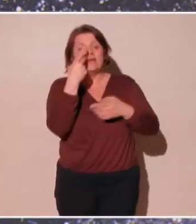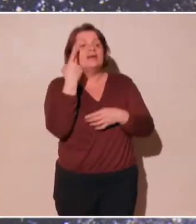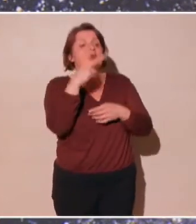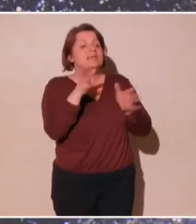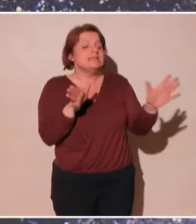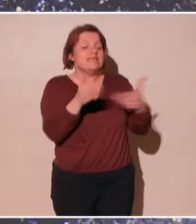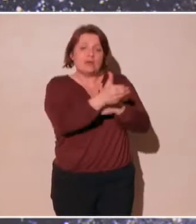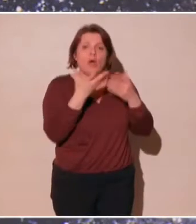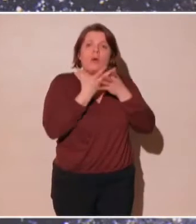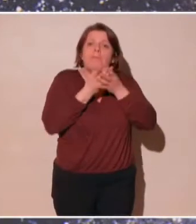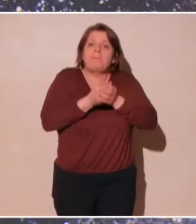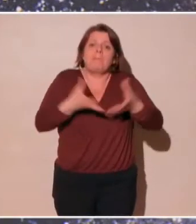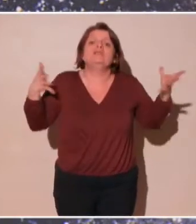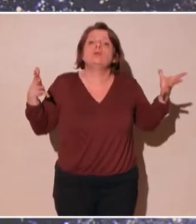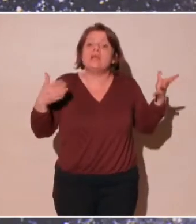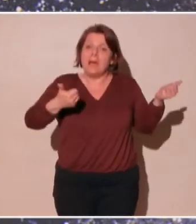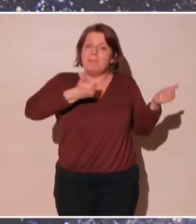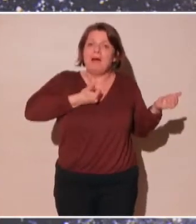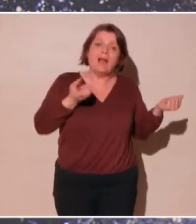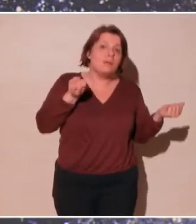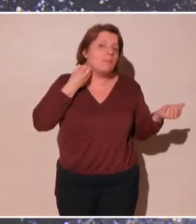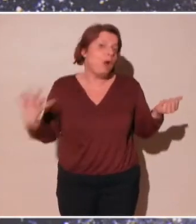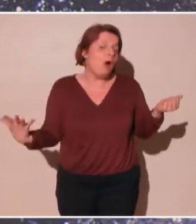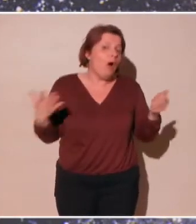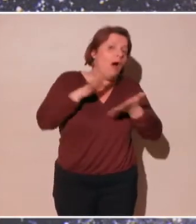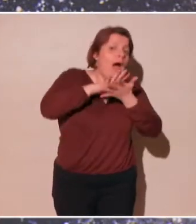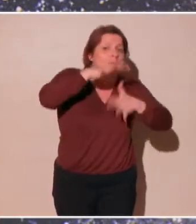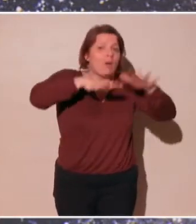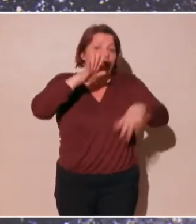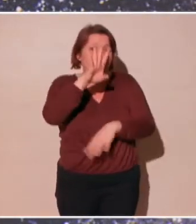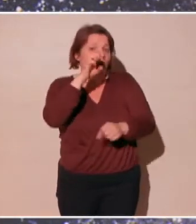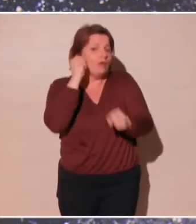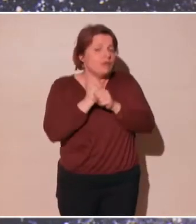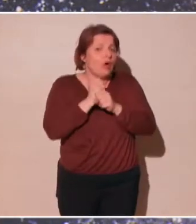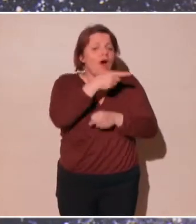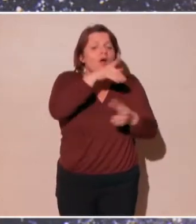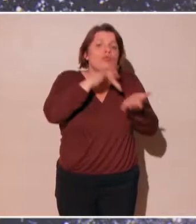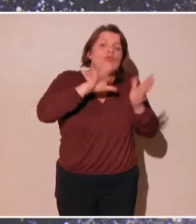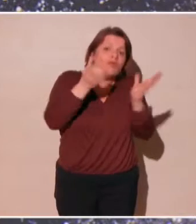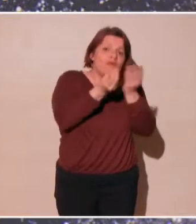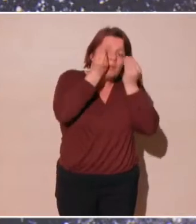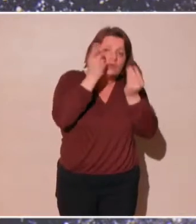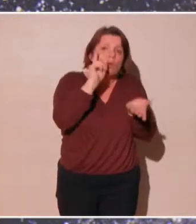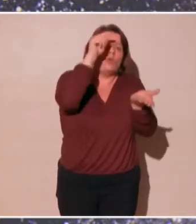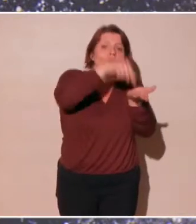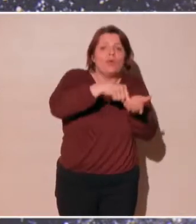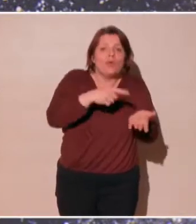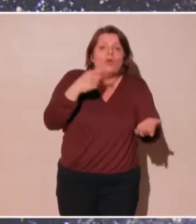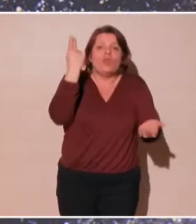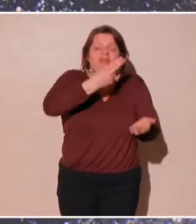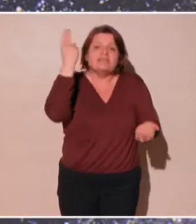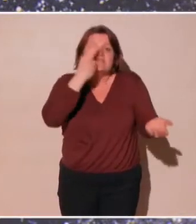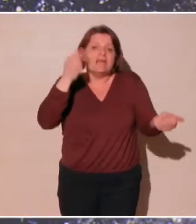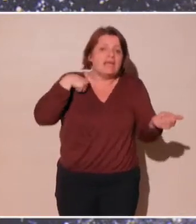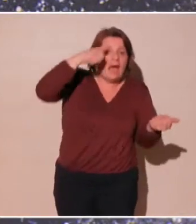this sector, a lot of people look like me, white males in their 40s, trained in European or American universities.